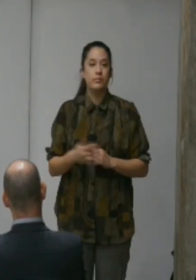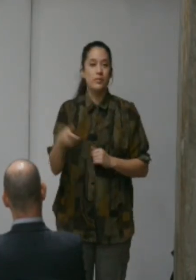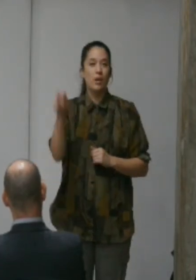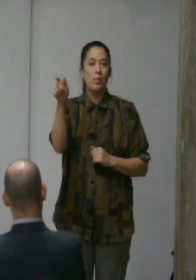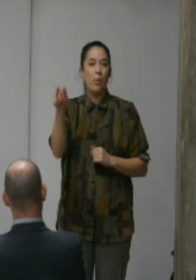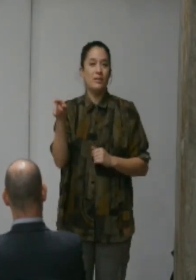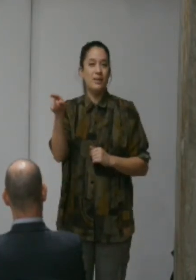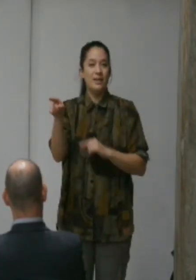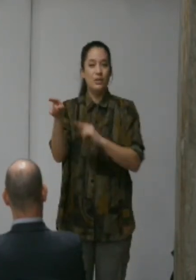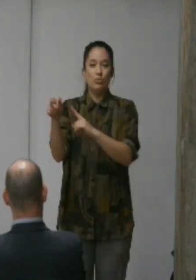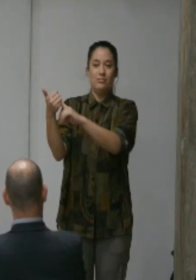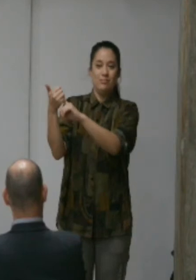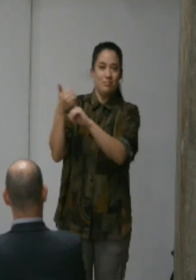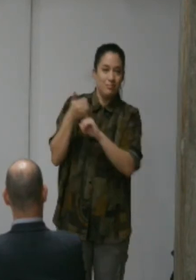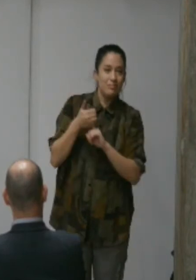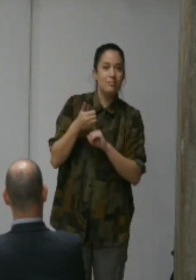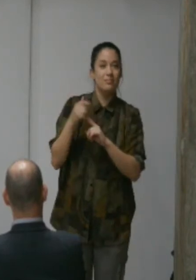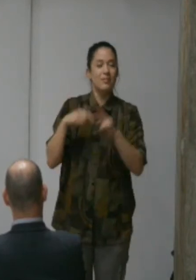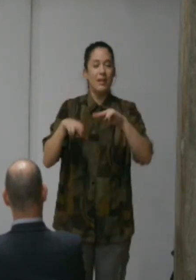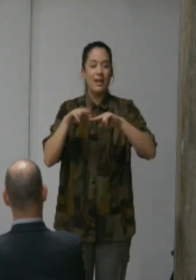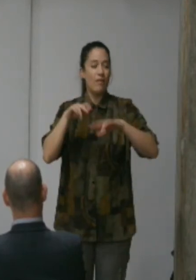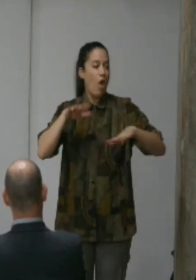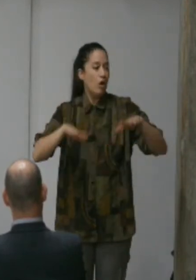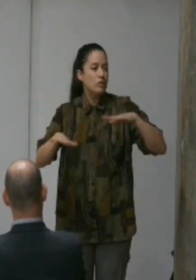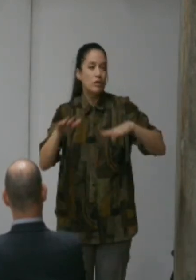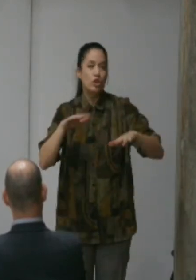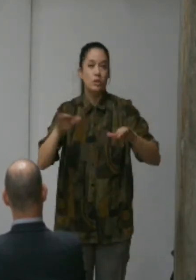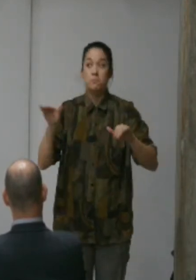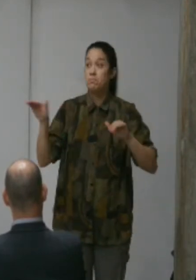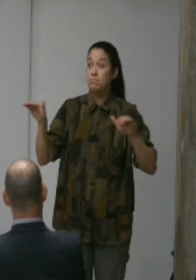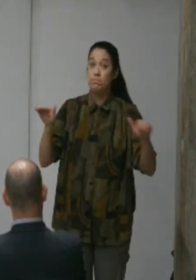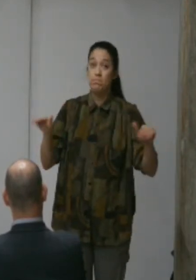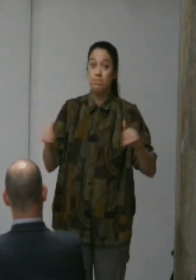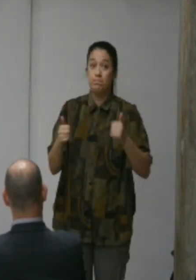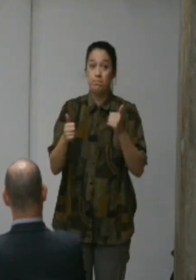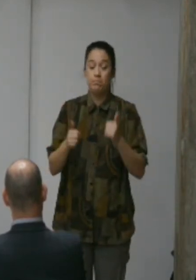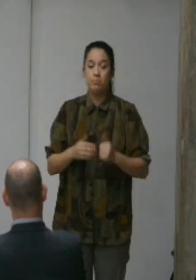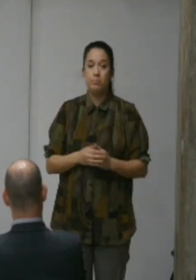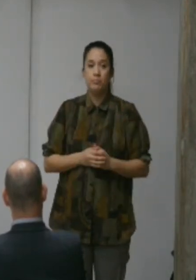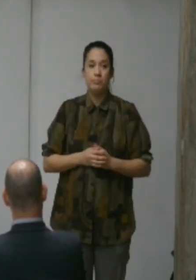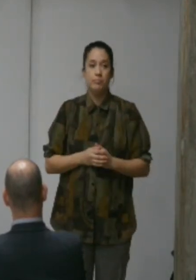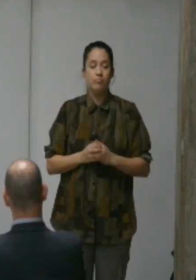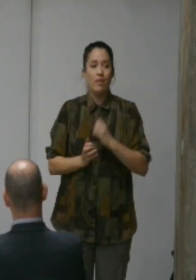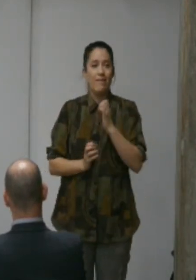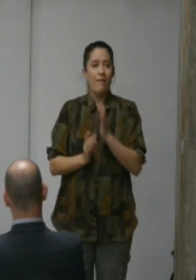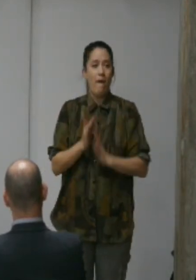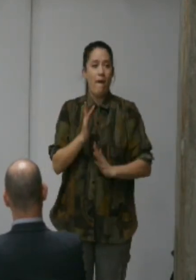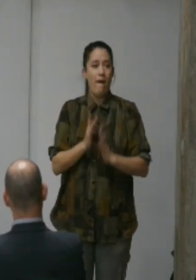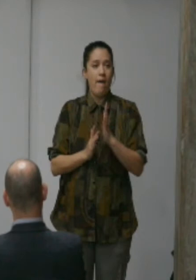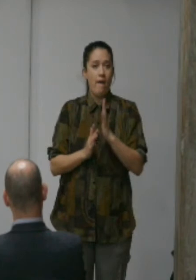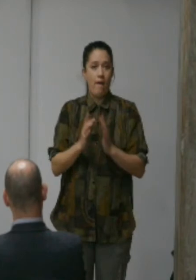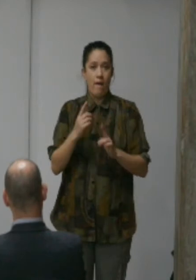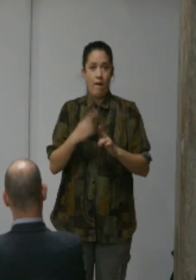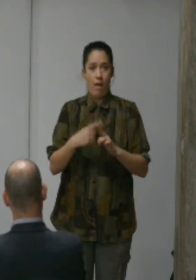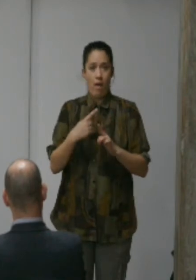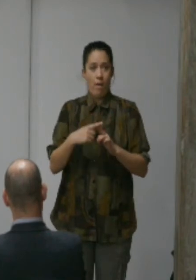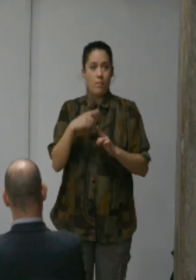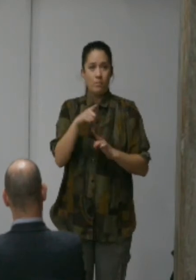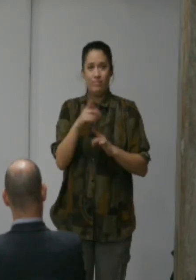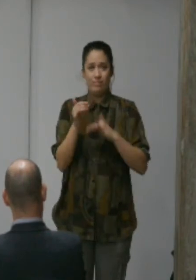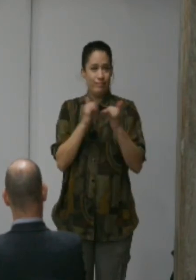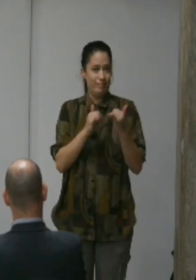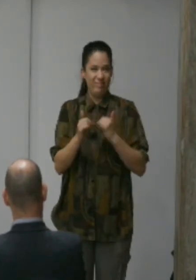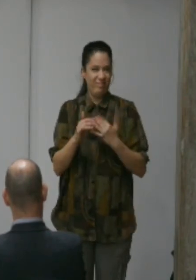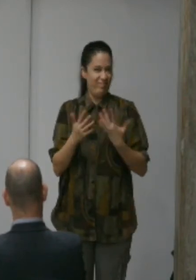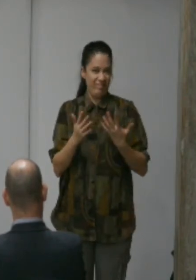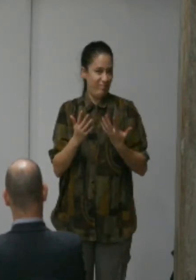you get halfway there and then get lost. We aren't expecting any fire alarm tests, so if